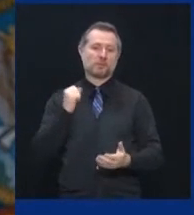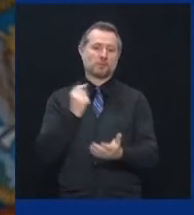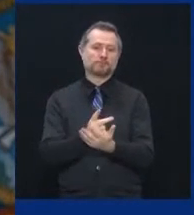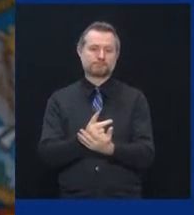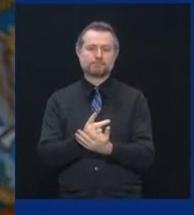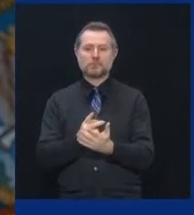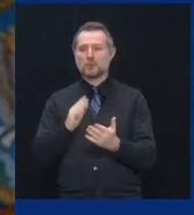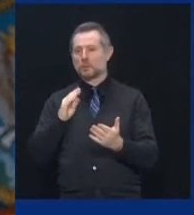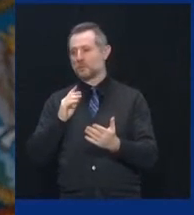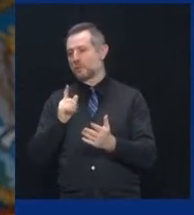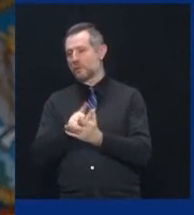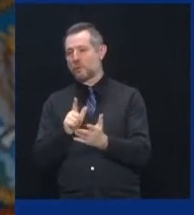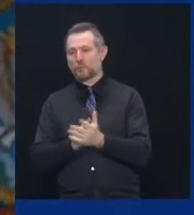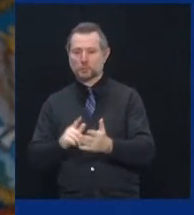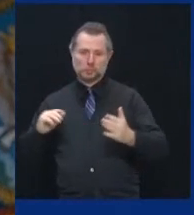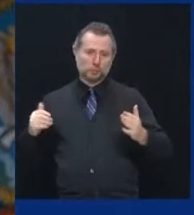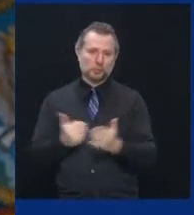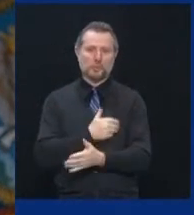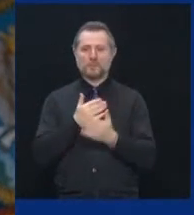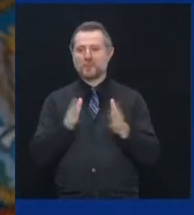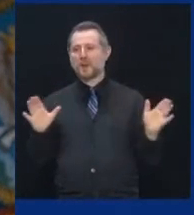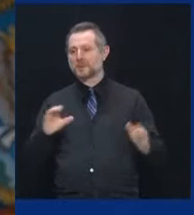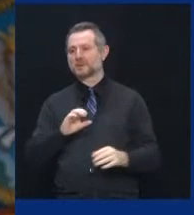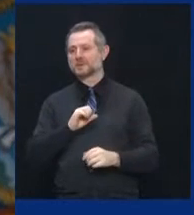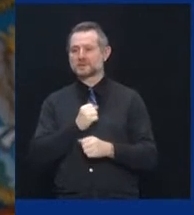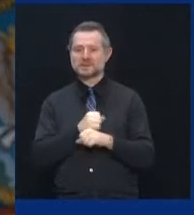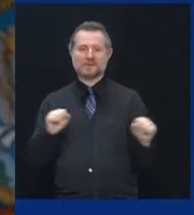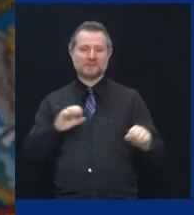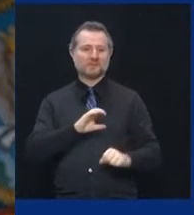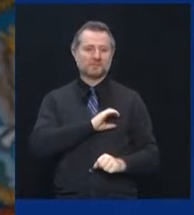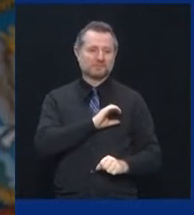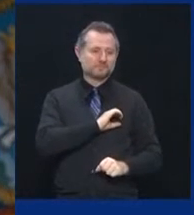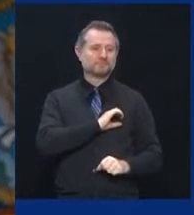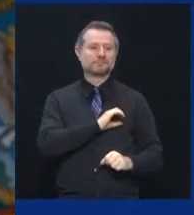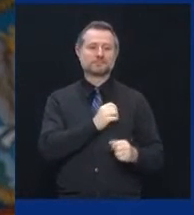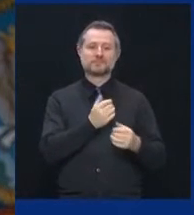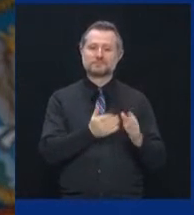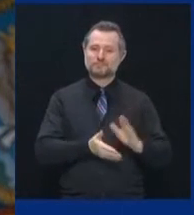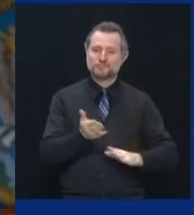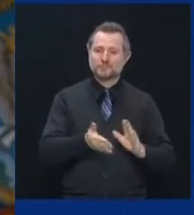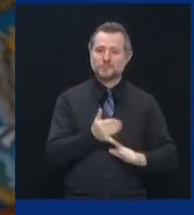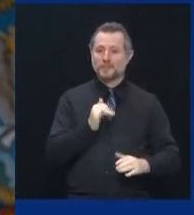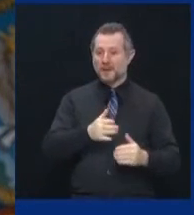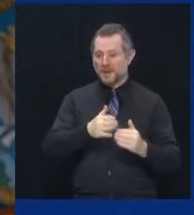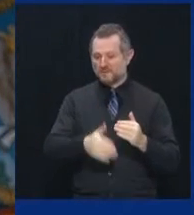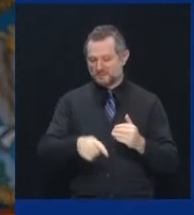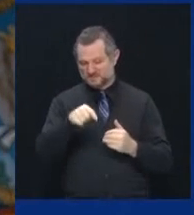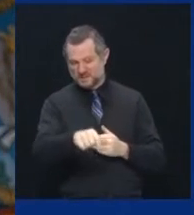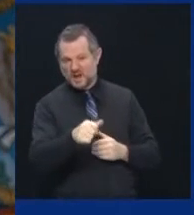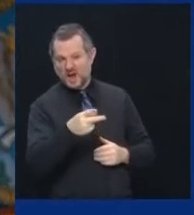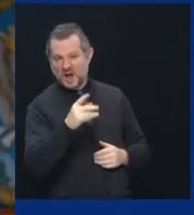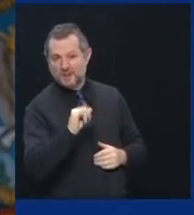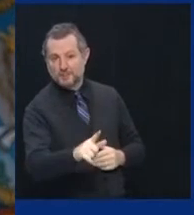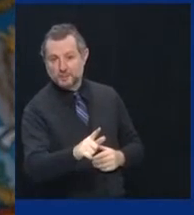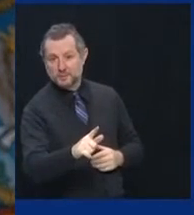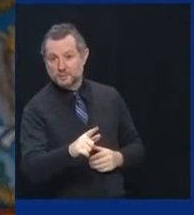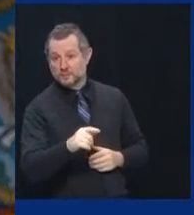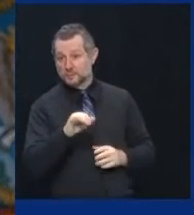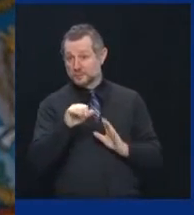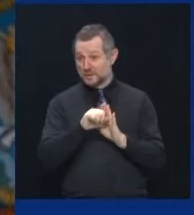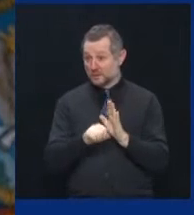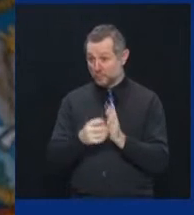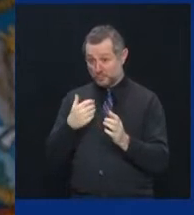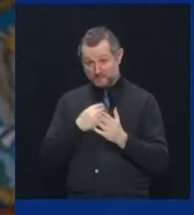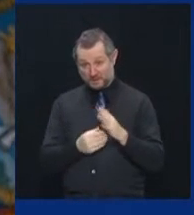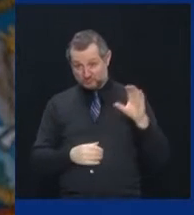new public safety function, and they must do it by April in order to receive state funding. This is